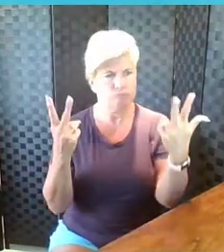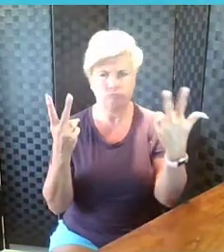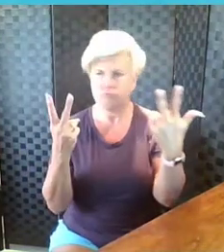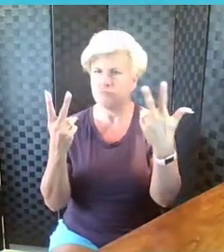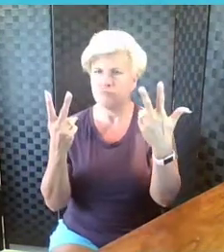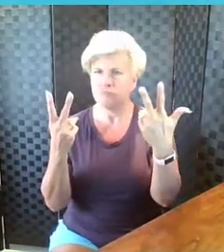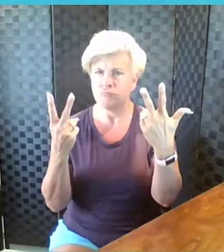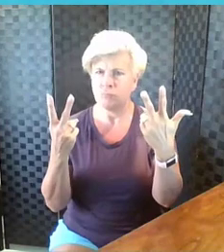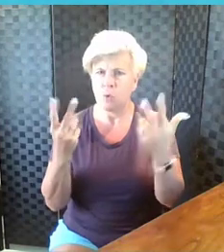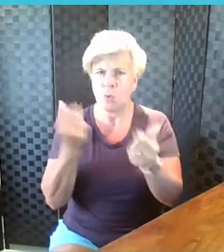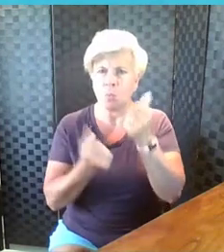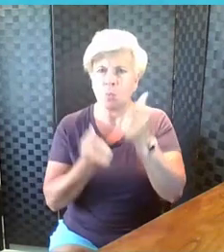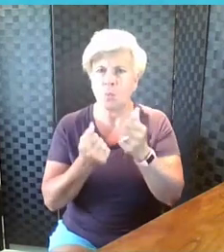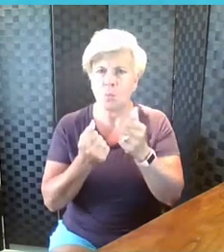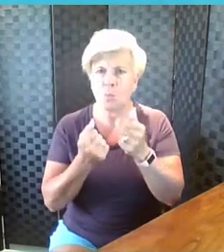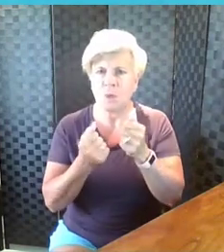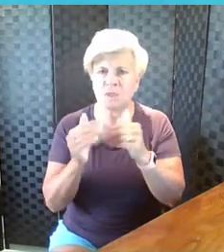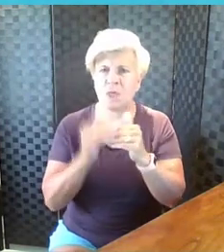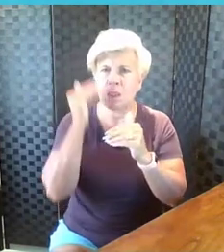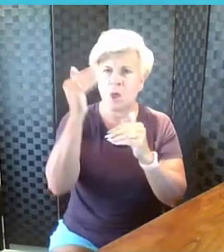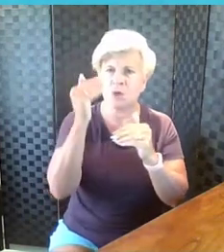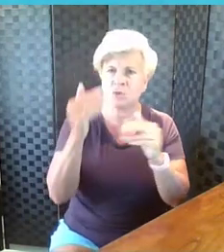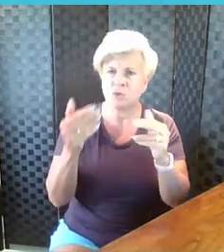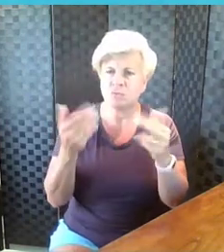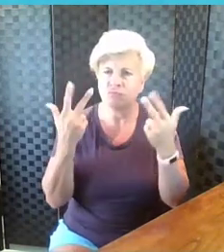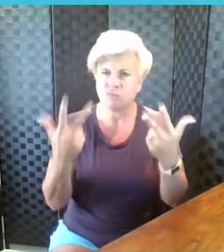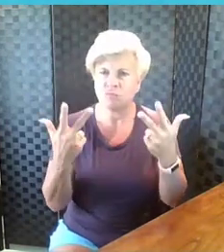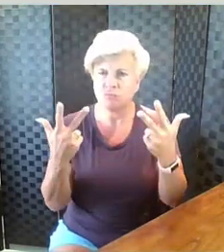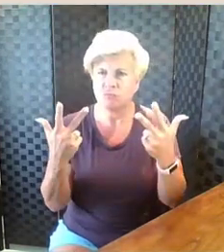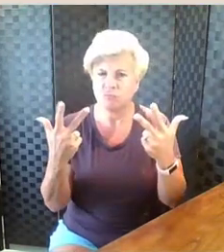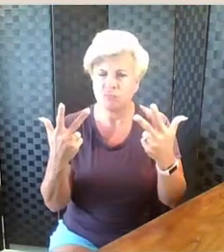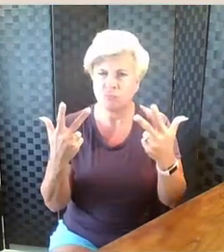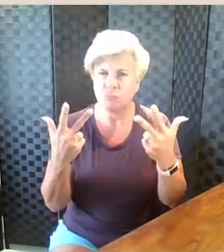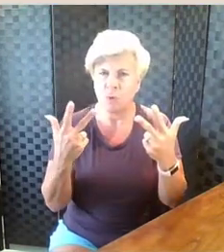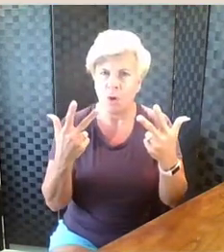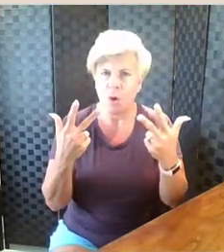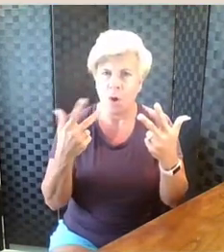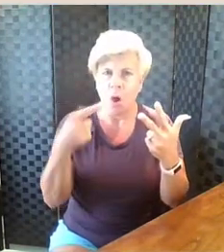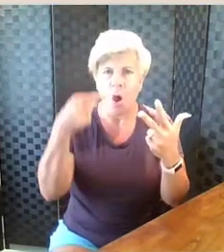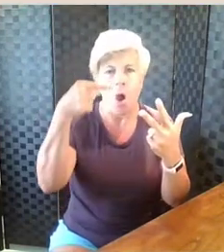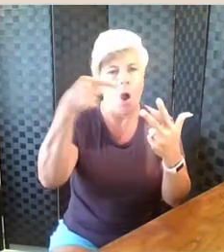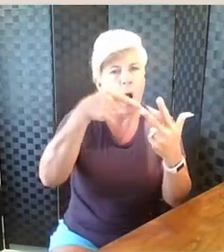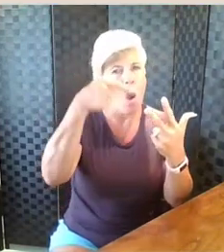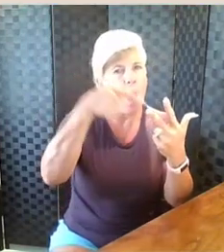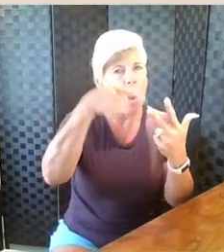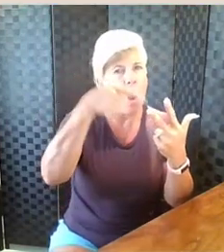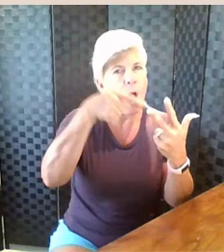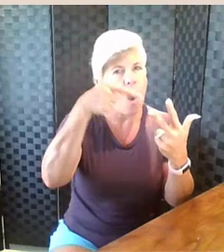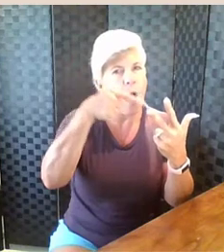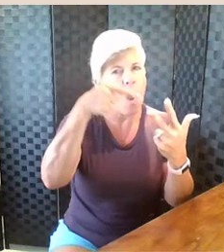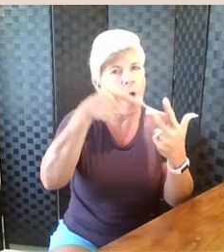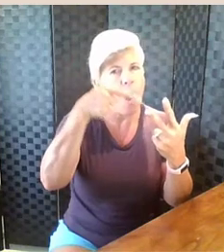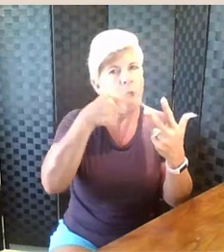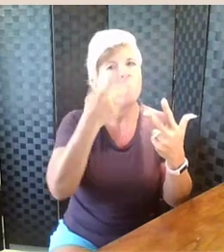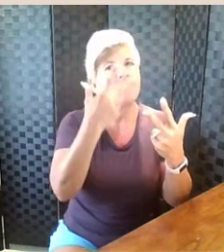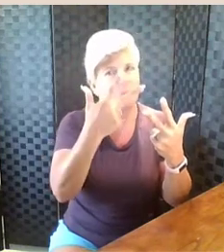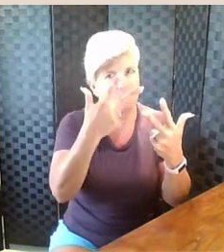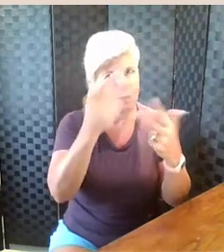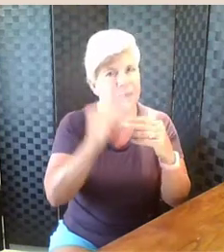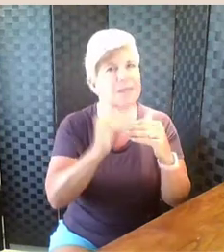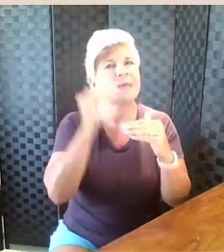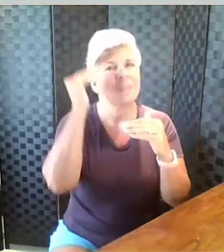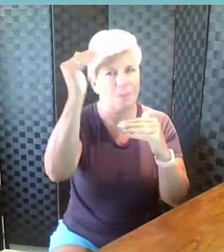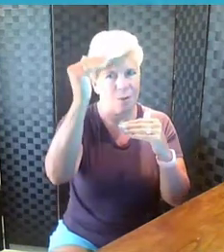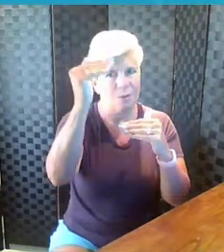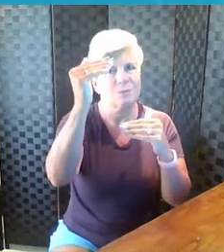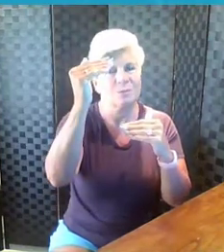larger? There are more turtles in the grass, so I think number 3 is larger than number